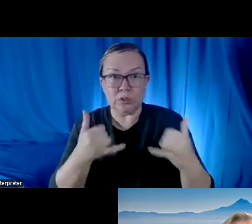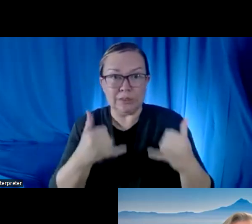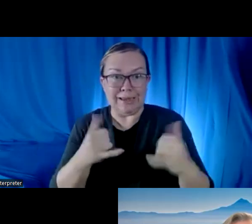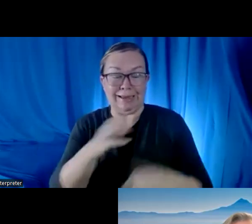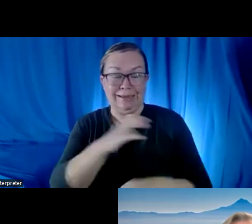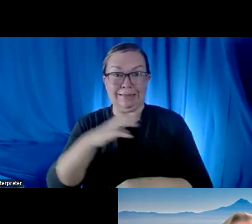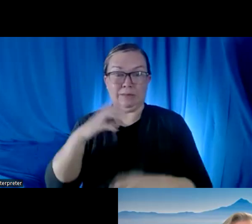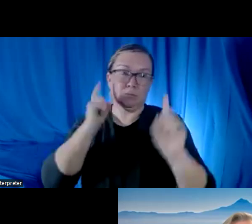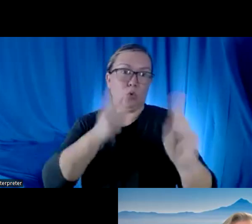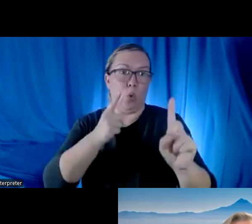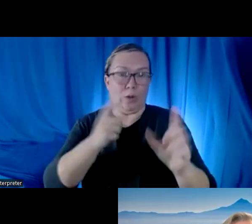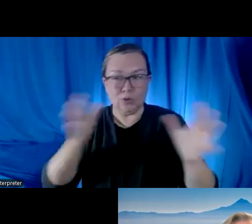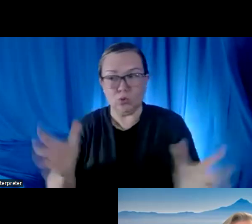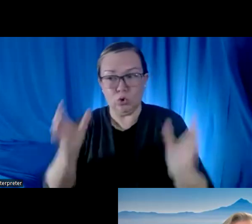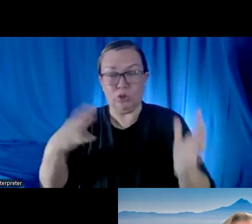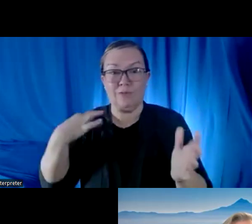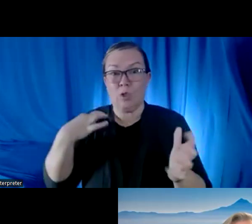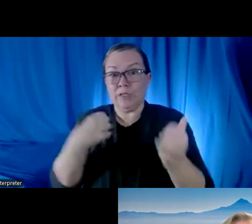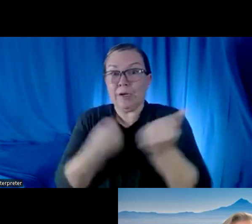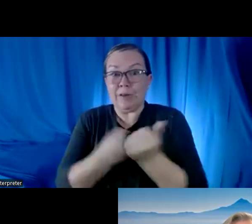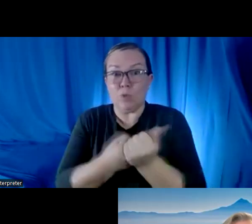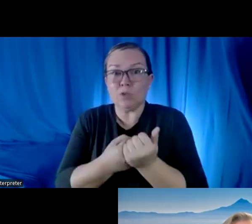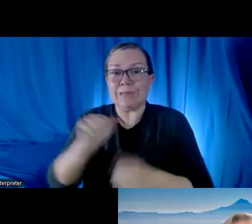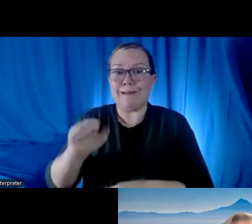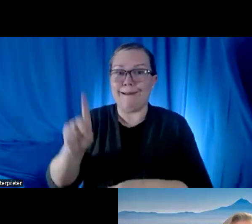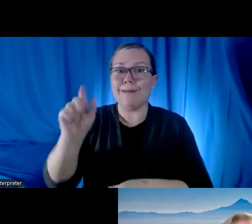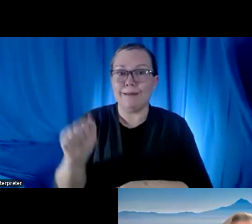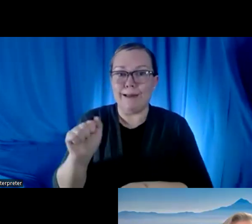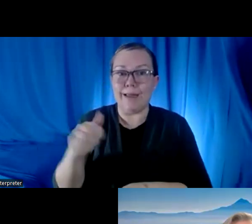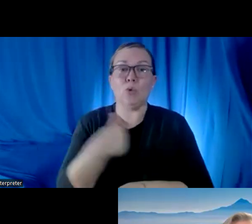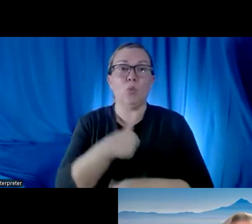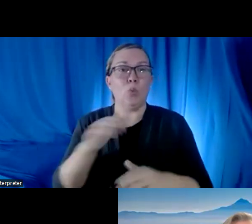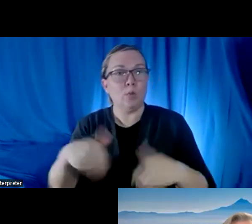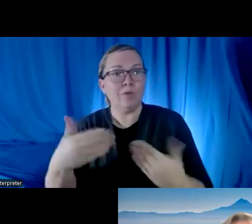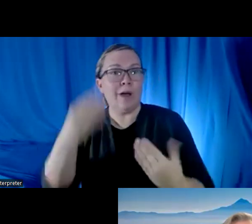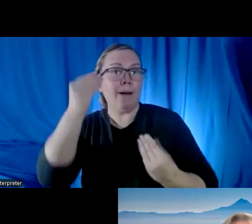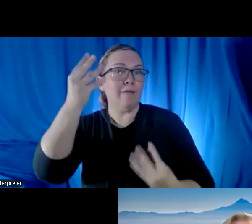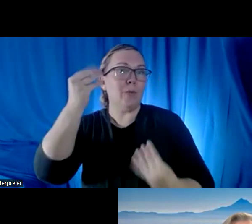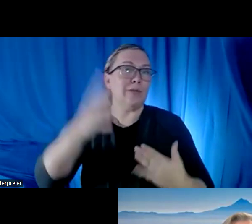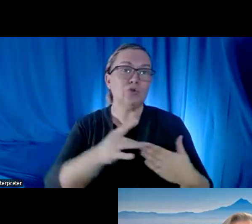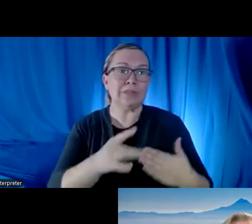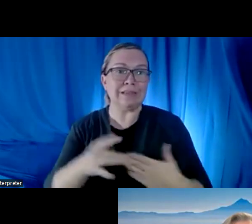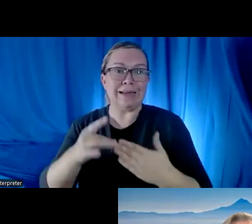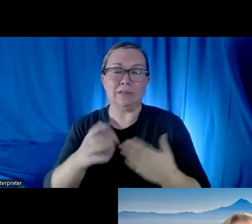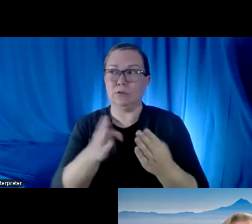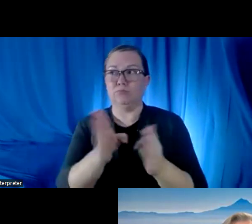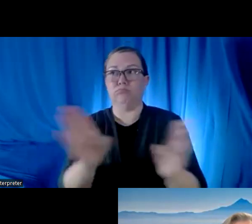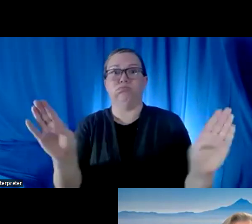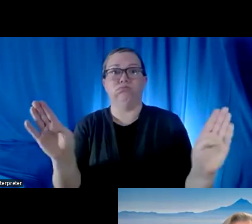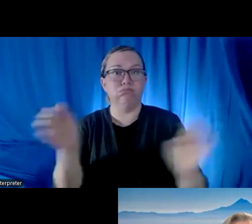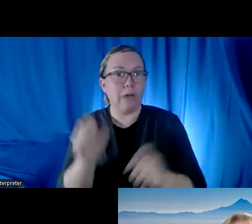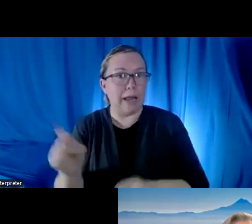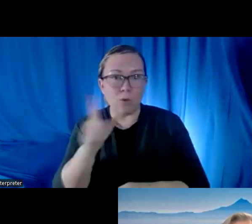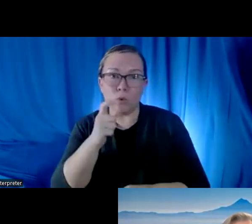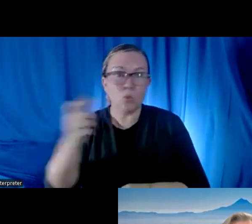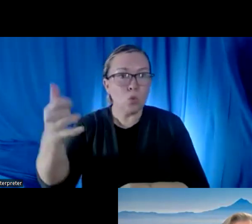to encourage voluntary enforcement of the ADA. And we provide information, guidance to a wide variety. Anyone that